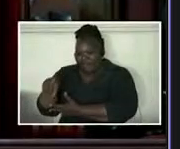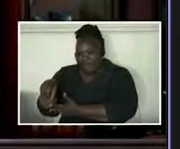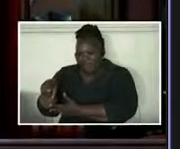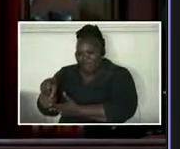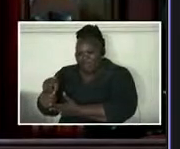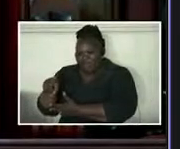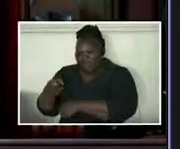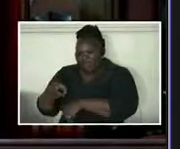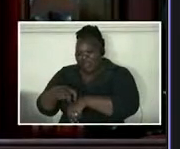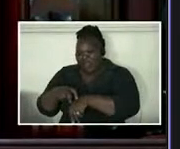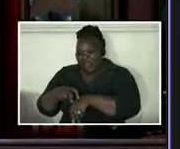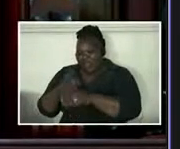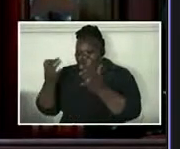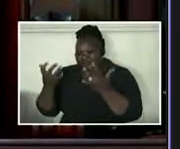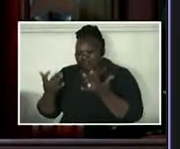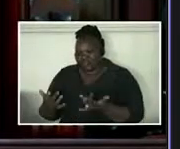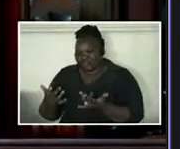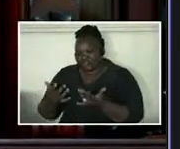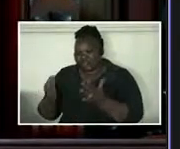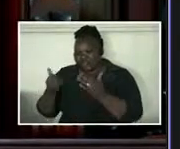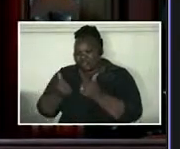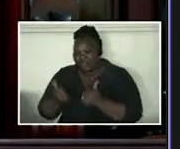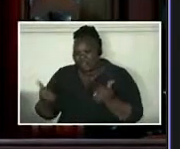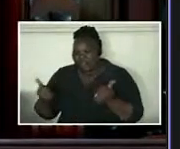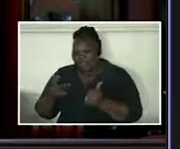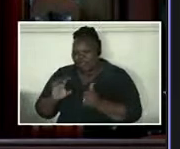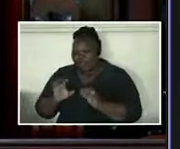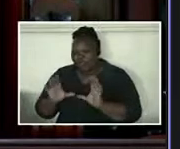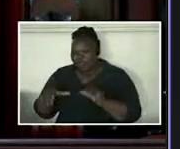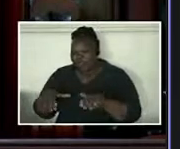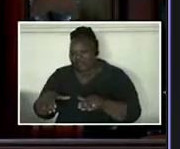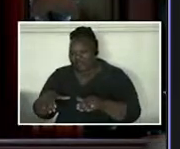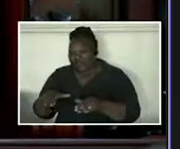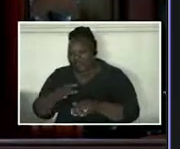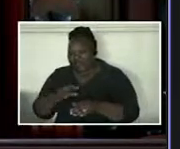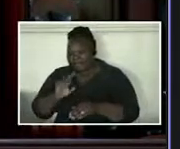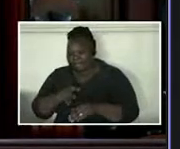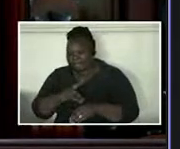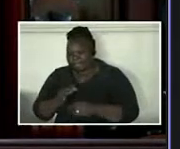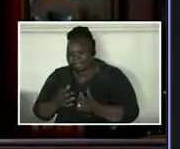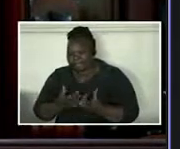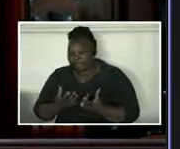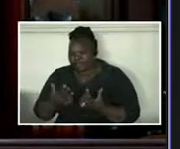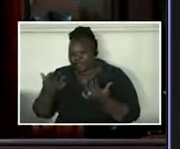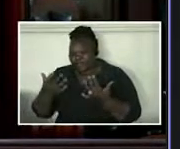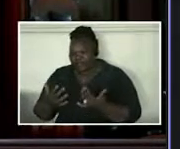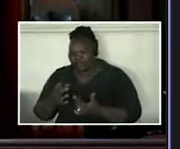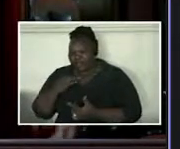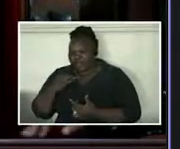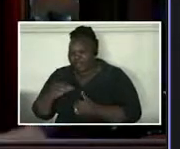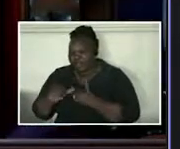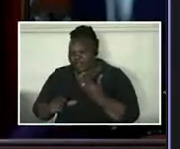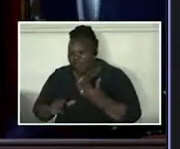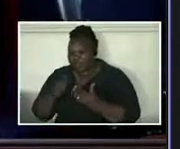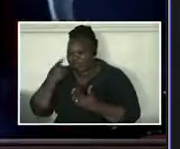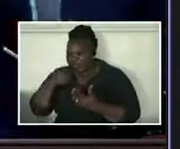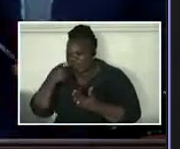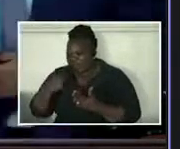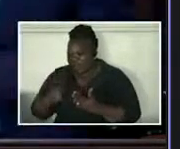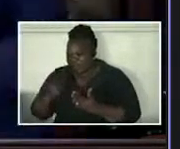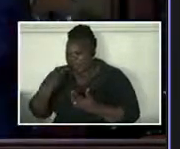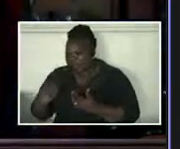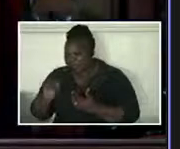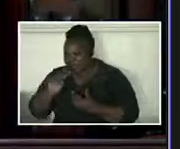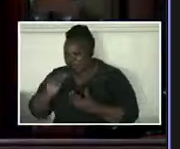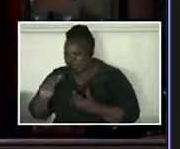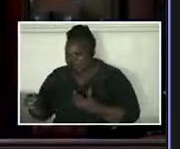were presented to the stakeholders and the committee held further engagements on the budget during the month of april 2022 the portfolio committee